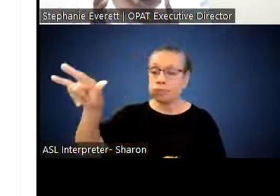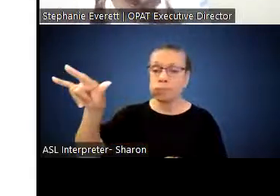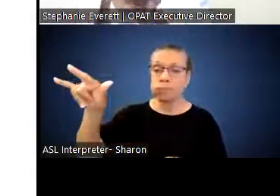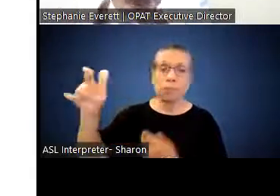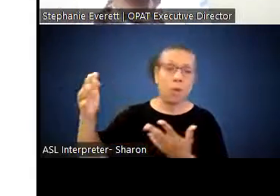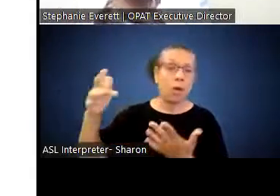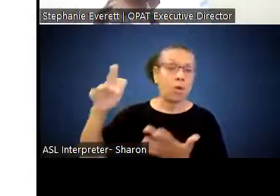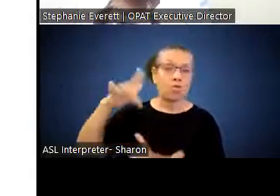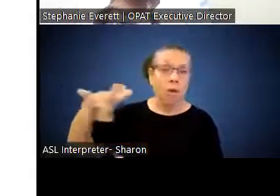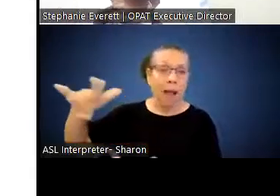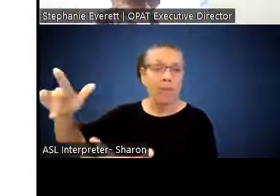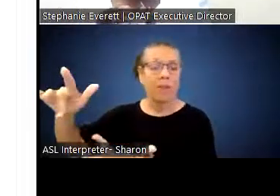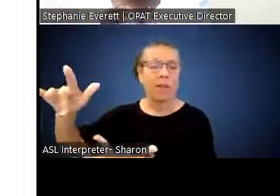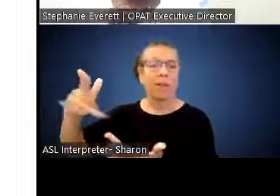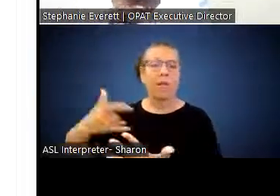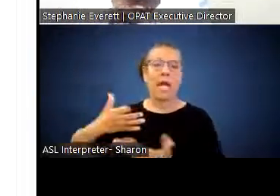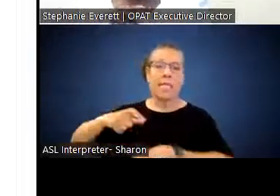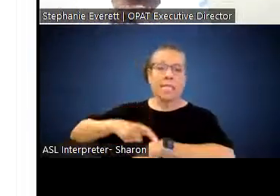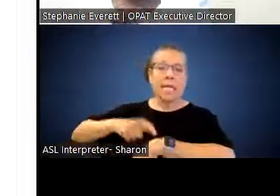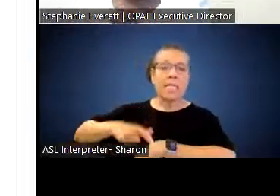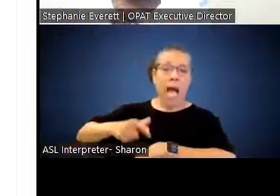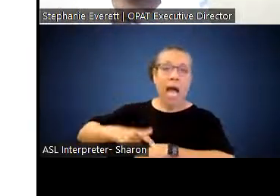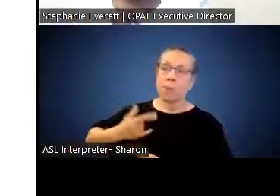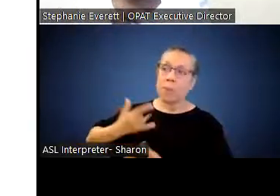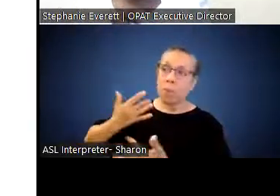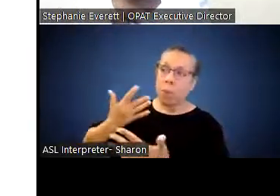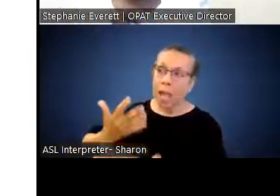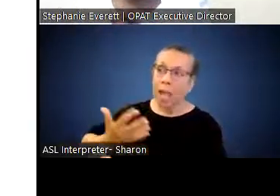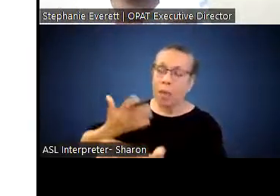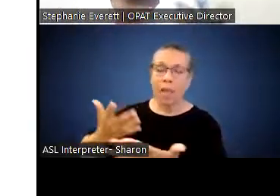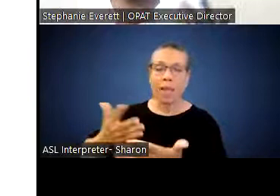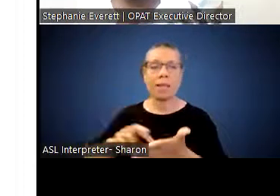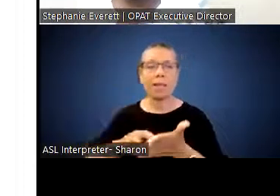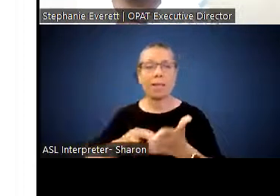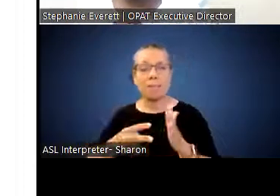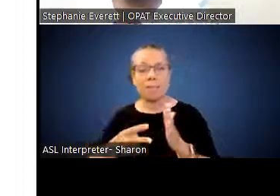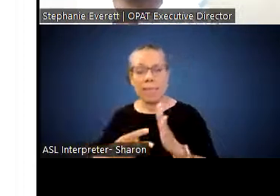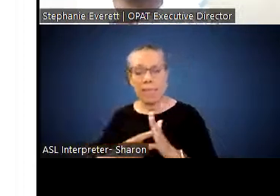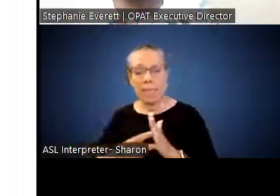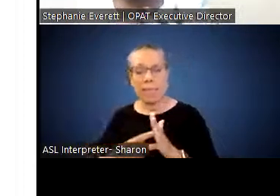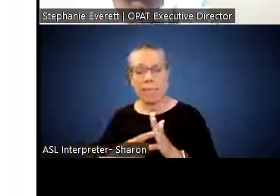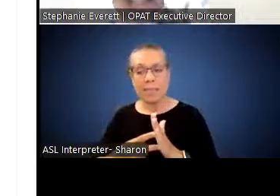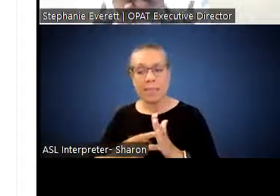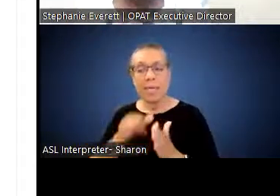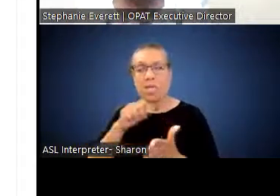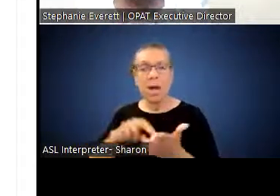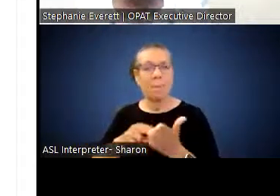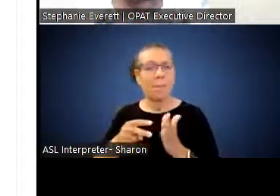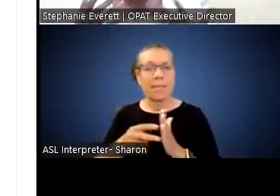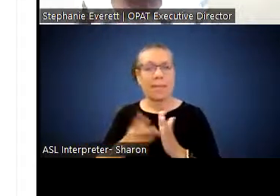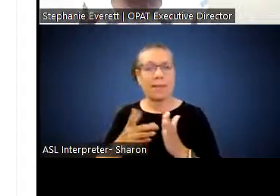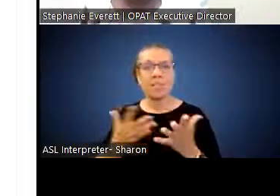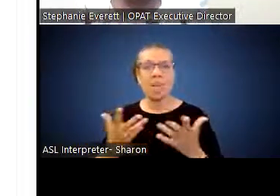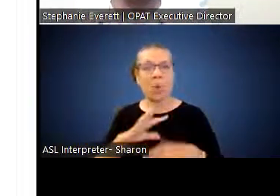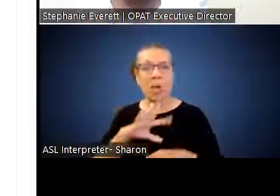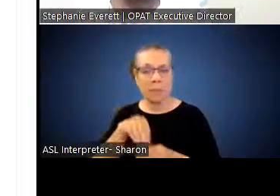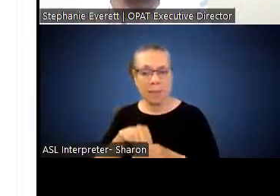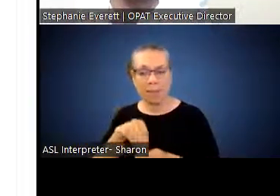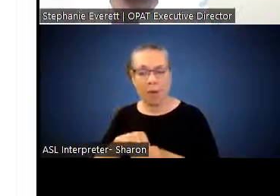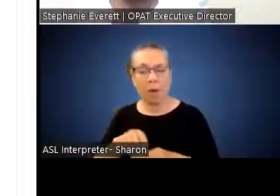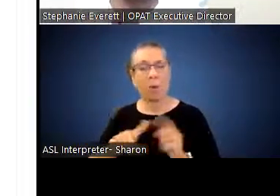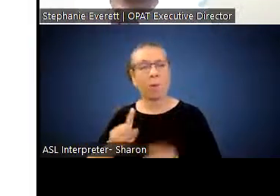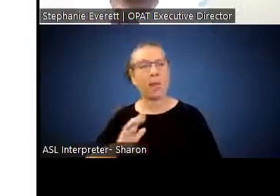Just incomplete itself cannot be, it's incomplete because the person doesn't want to participate. I think for us, we're just struggling